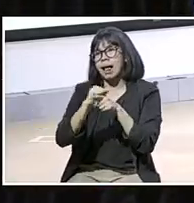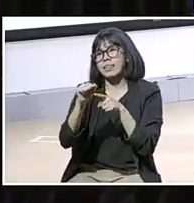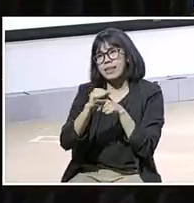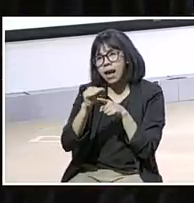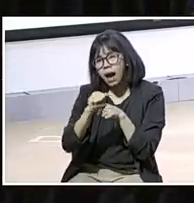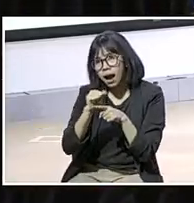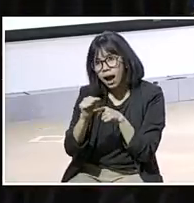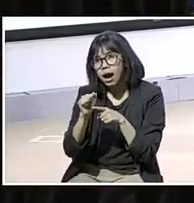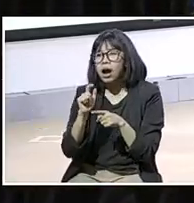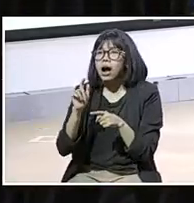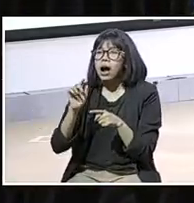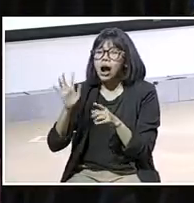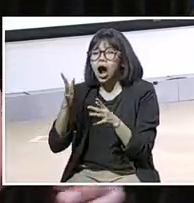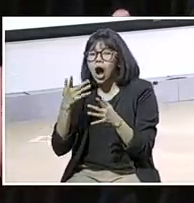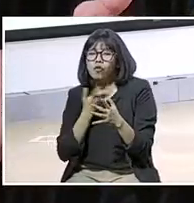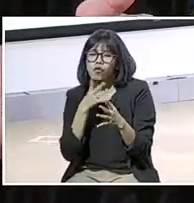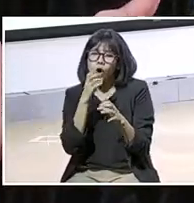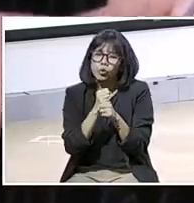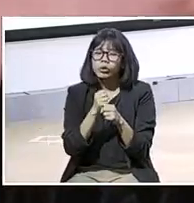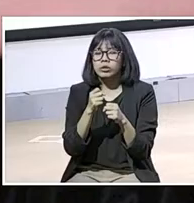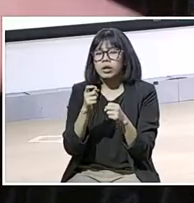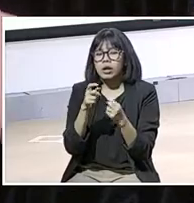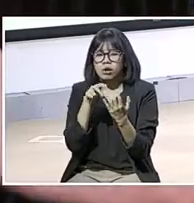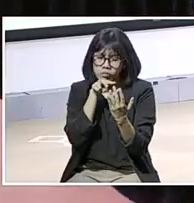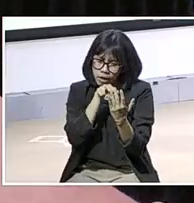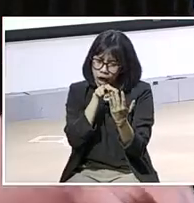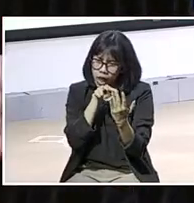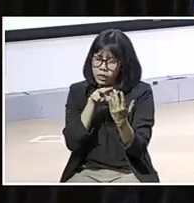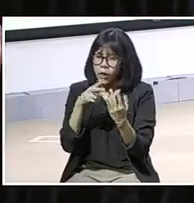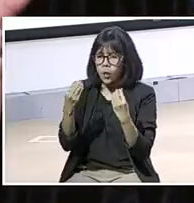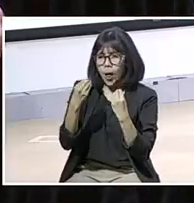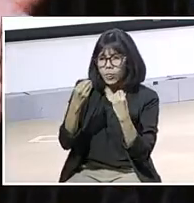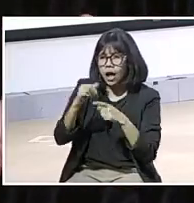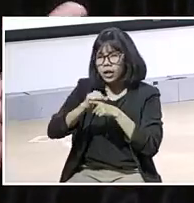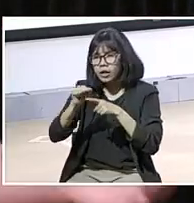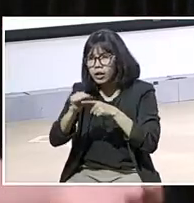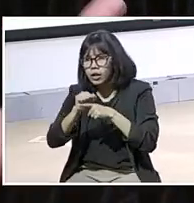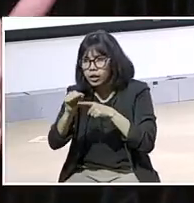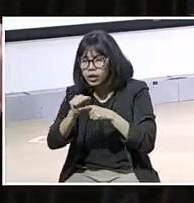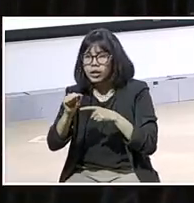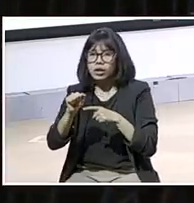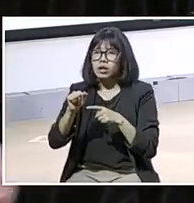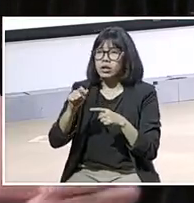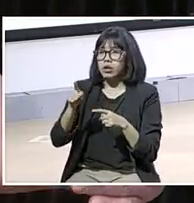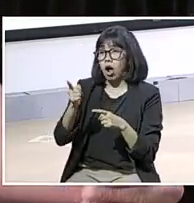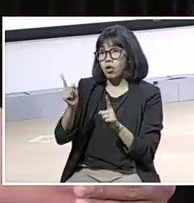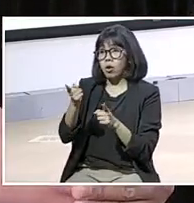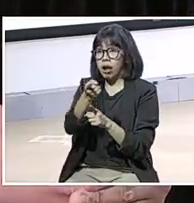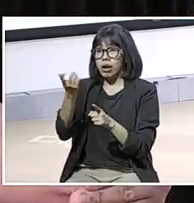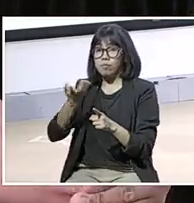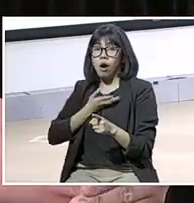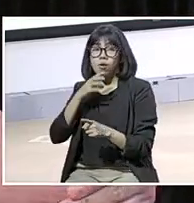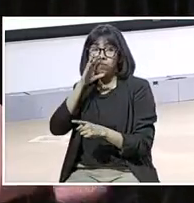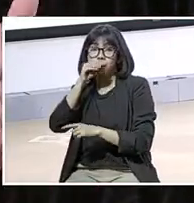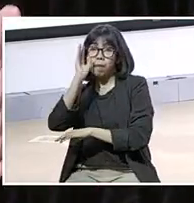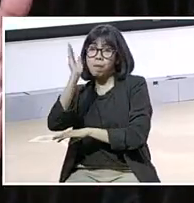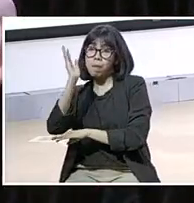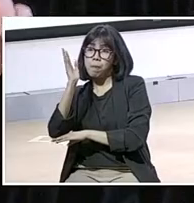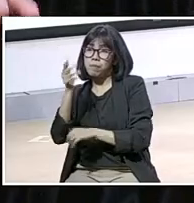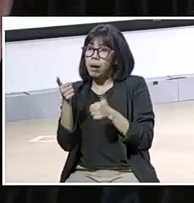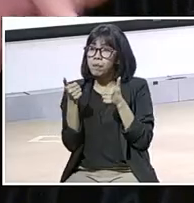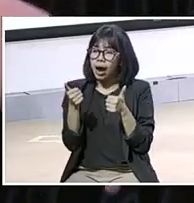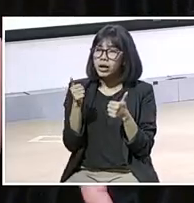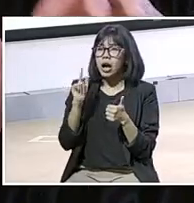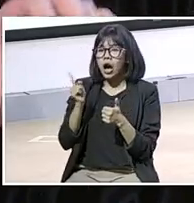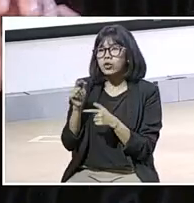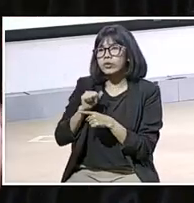to be studying some game film. I need to talk to coaches. Is that going to help me be a speaker? No. So you have to sacrifice in life. You can't